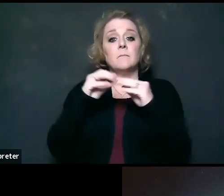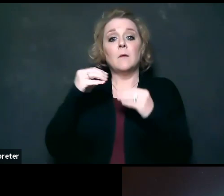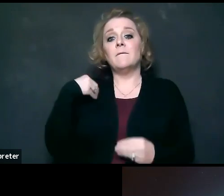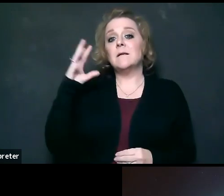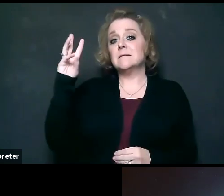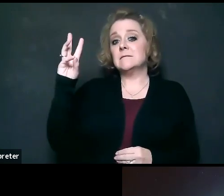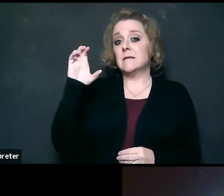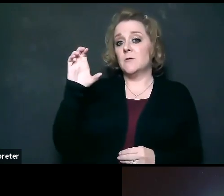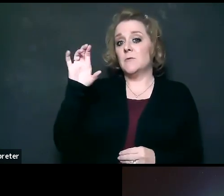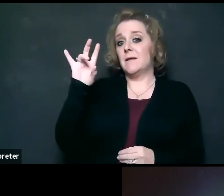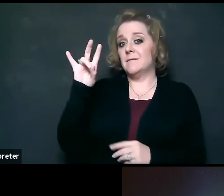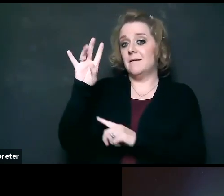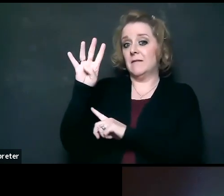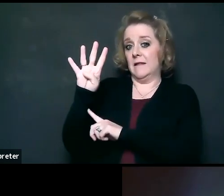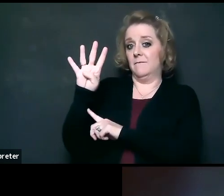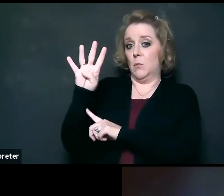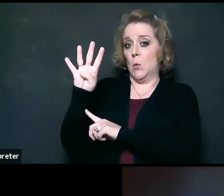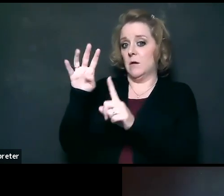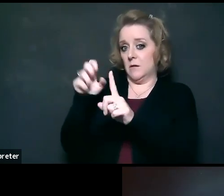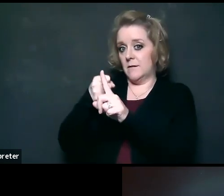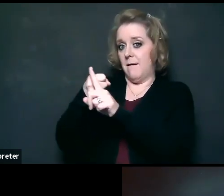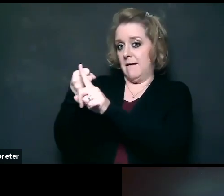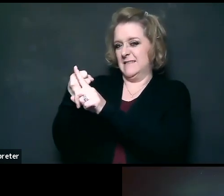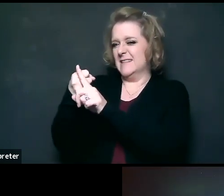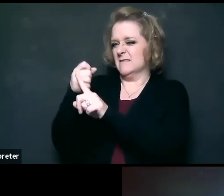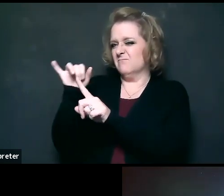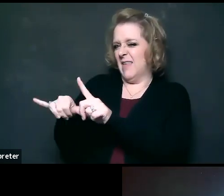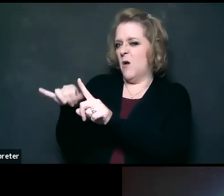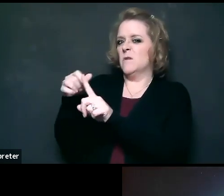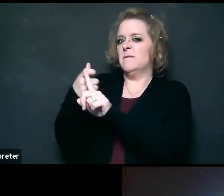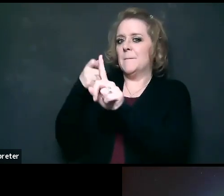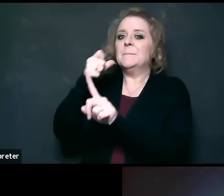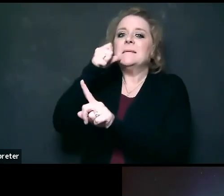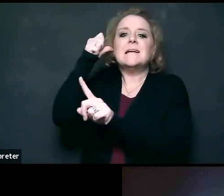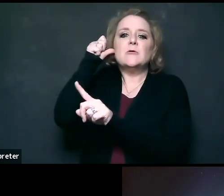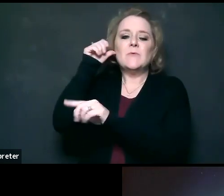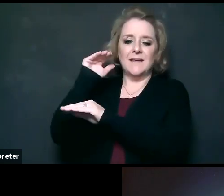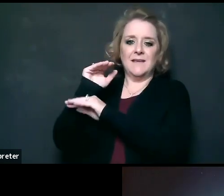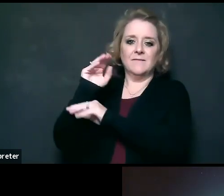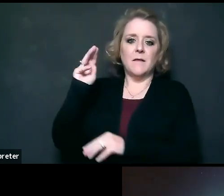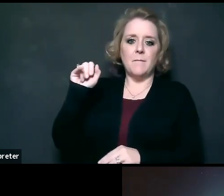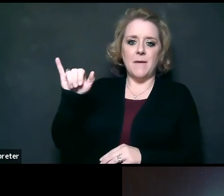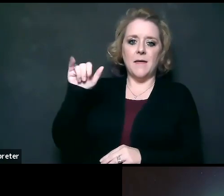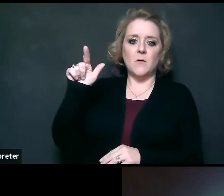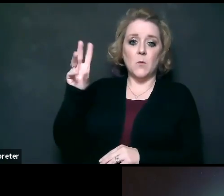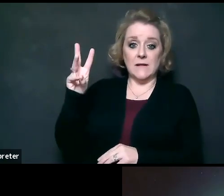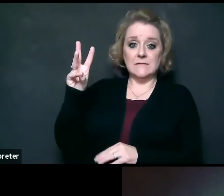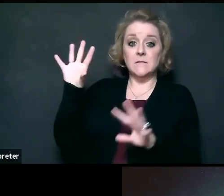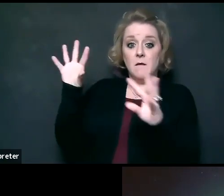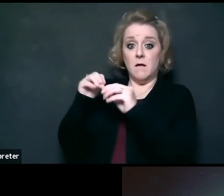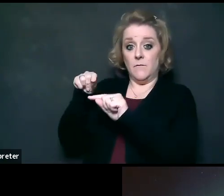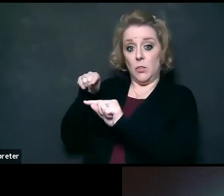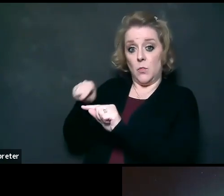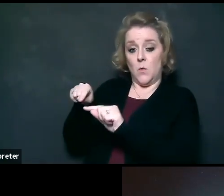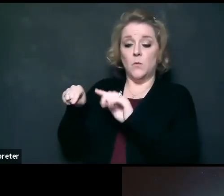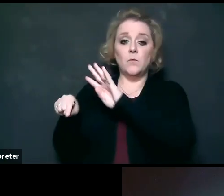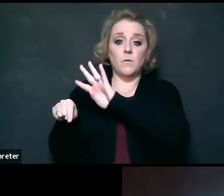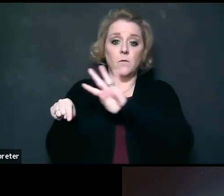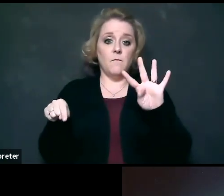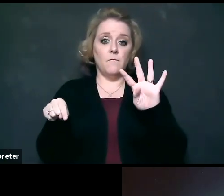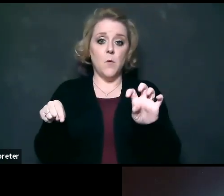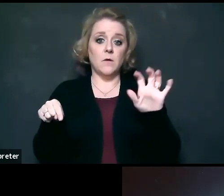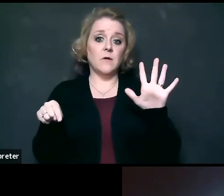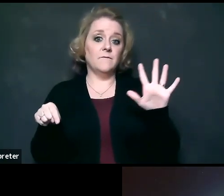674 cases of COVID-19 as of yesterday evening, May 26th. And of these, 452 are